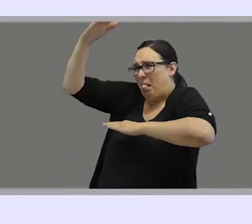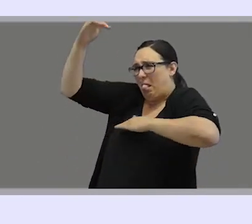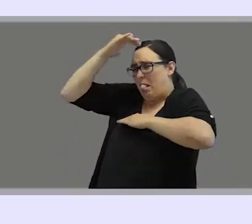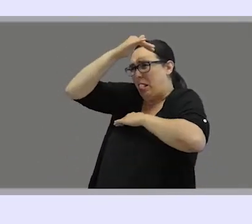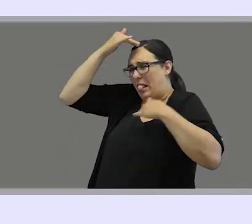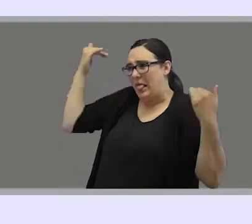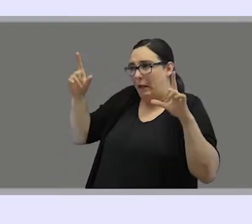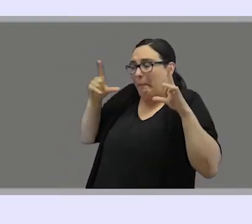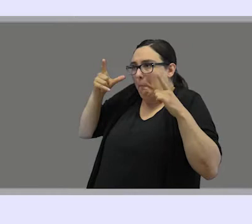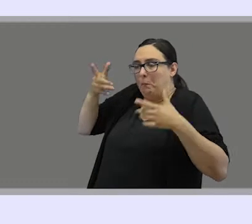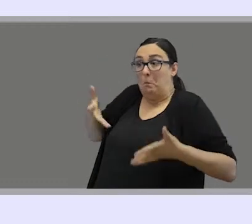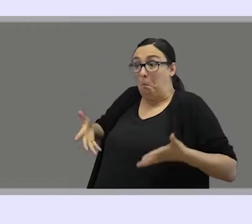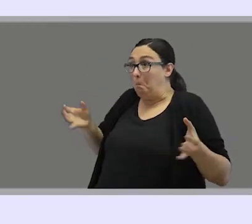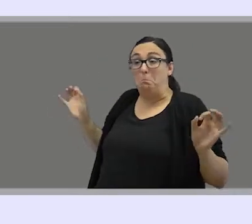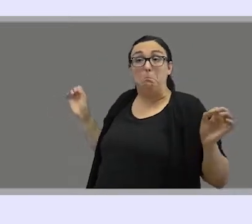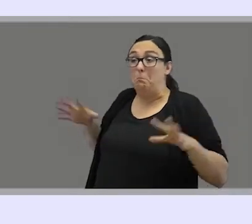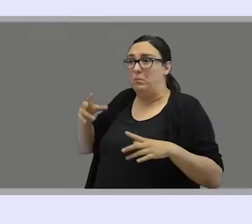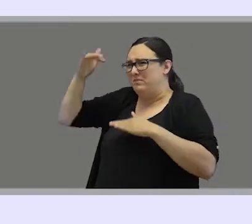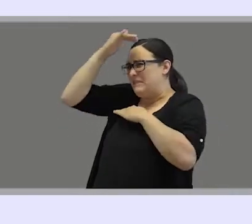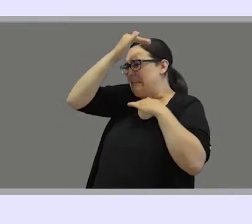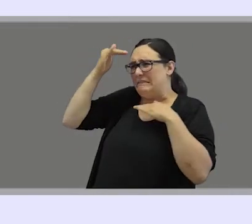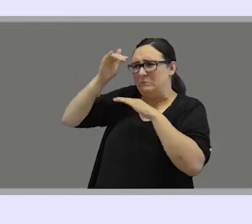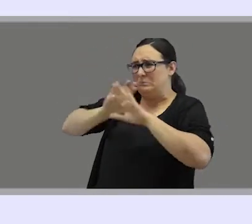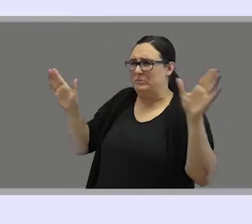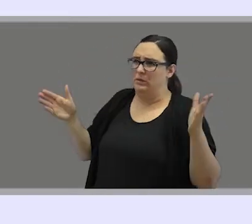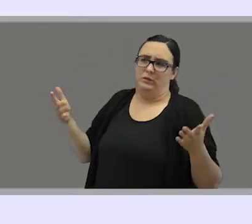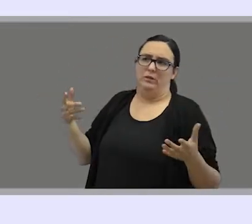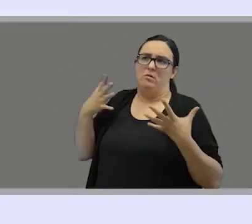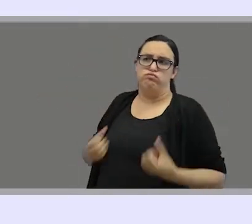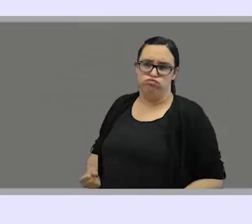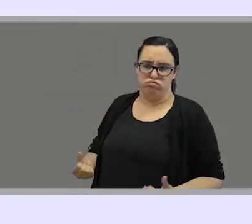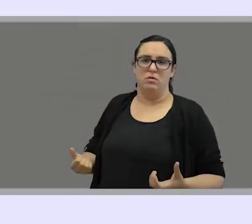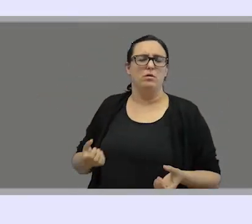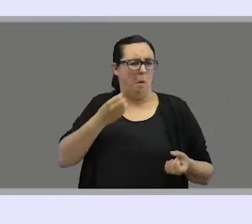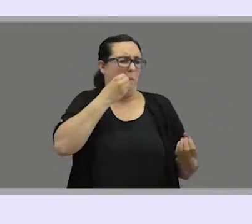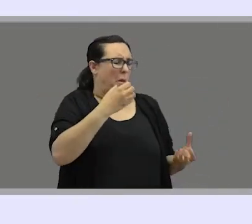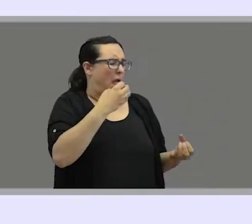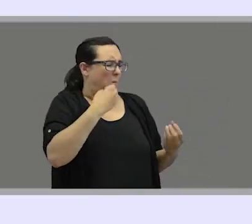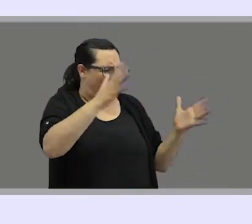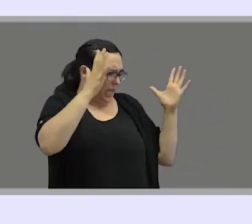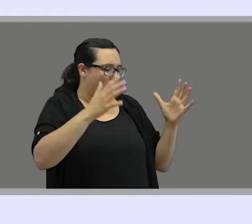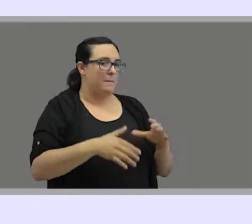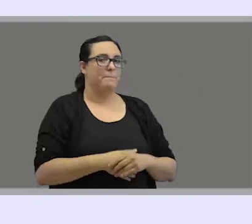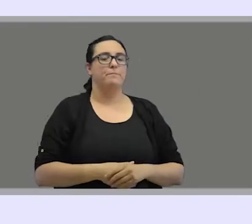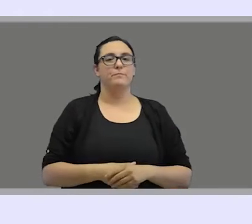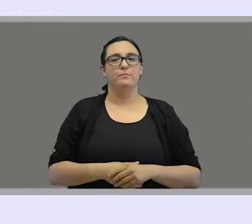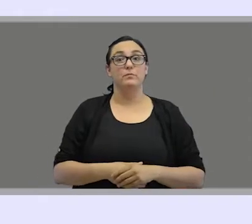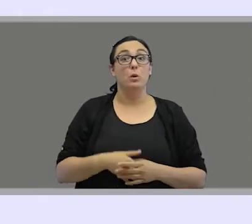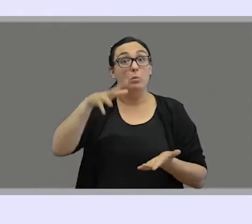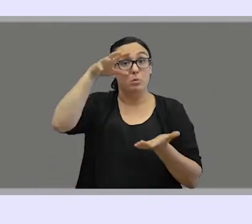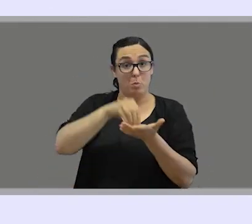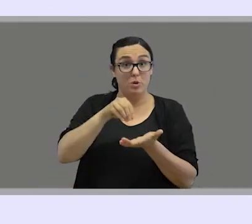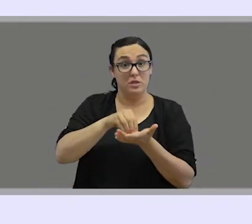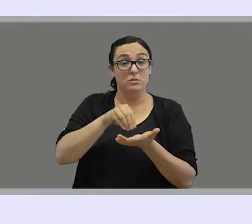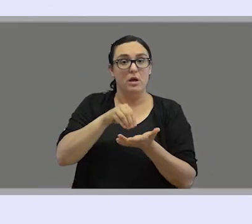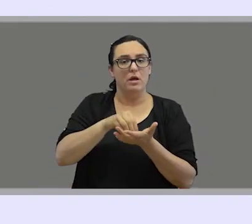interview, somebody cropped me right just in the face. I was very disappointed. But anyhow, hi, how are you? Hi, good. I'm good. How are you?